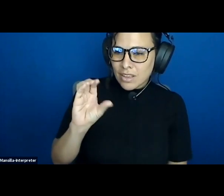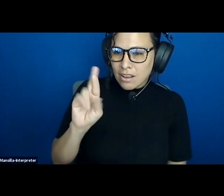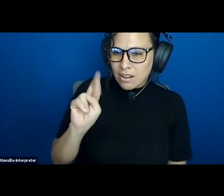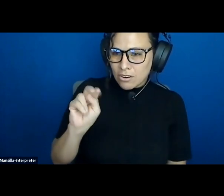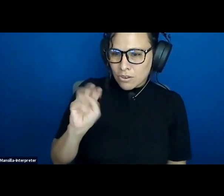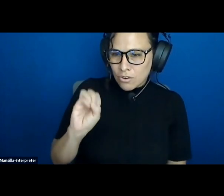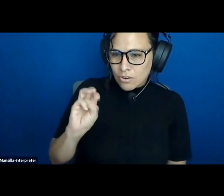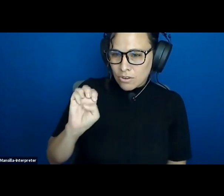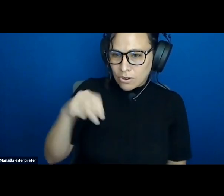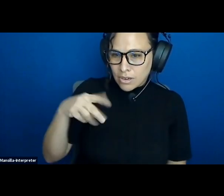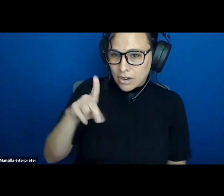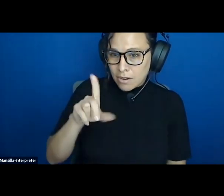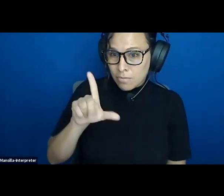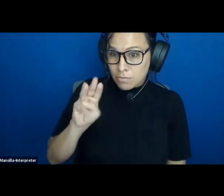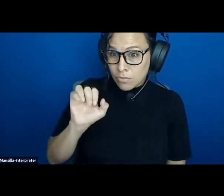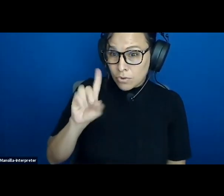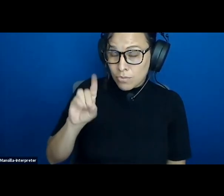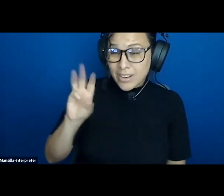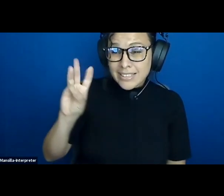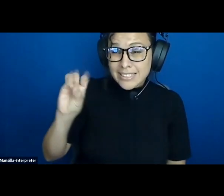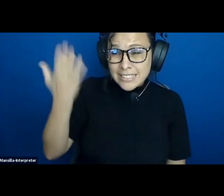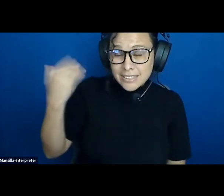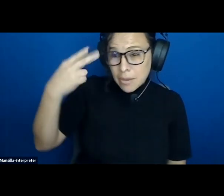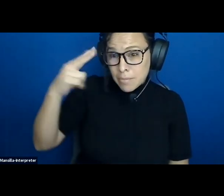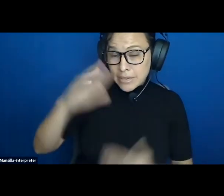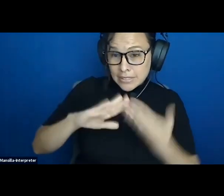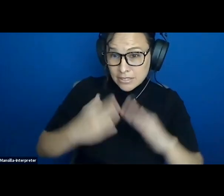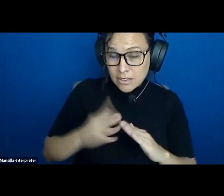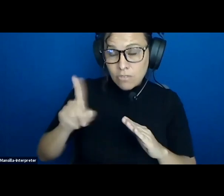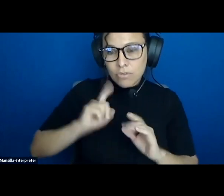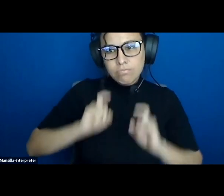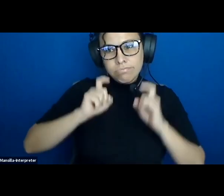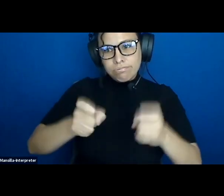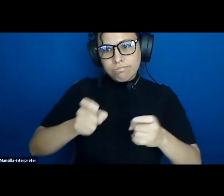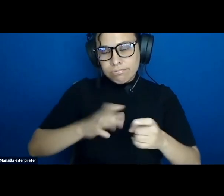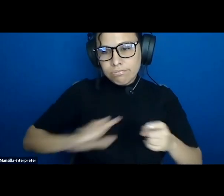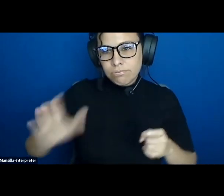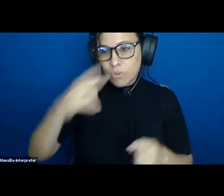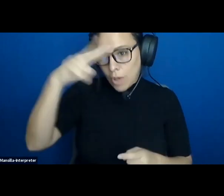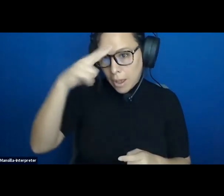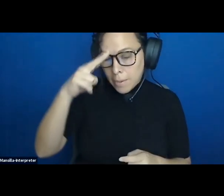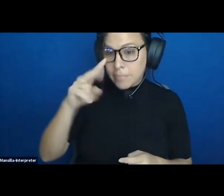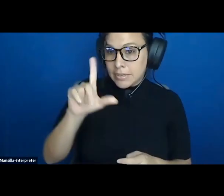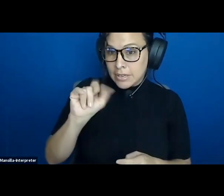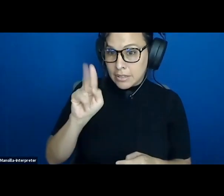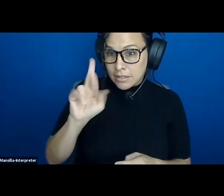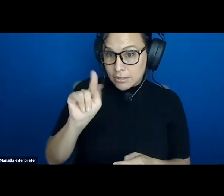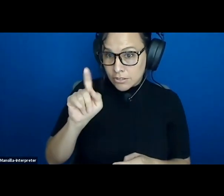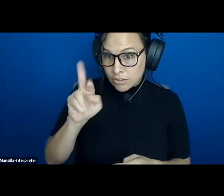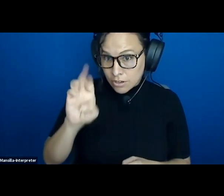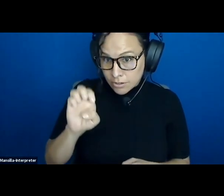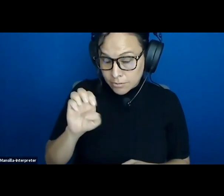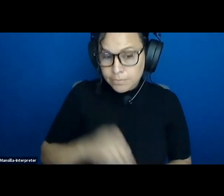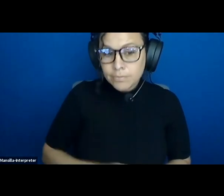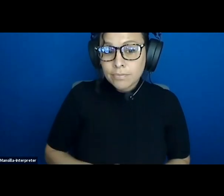in Mexico City, which is of great relevance to the Mexican literary landscape. But I would also like to note that at